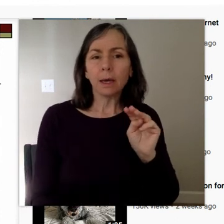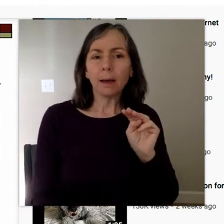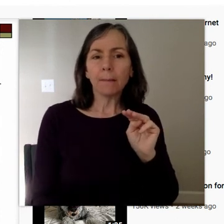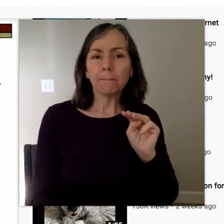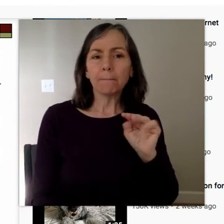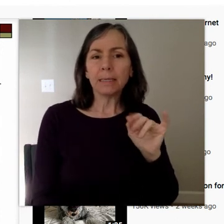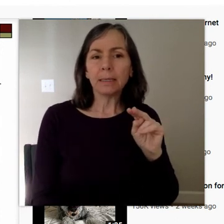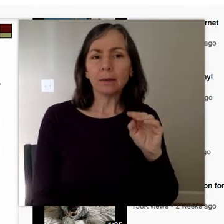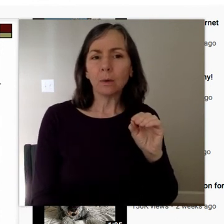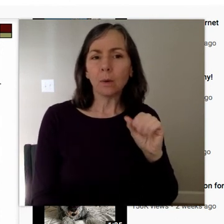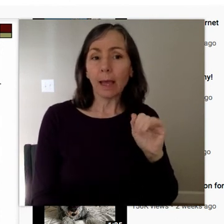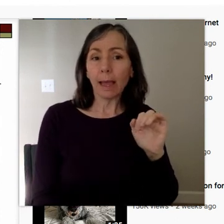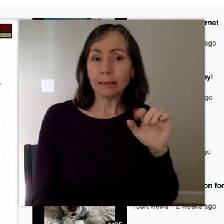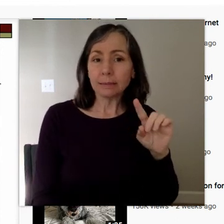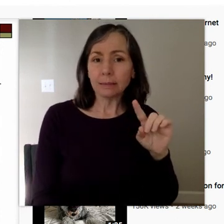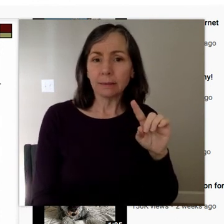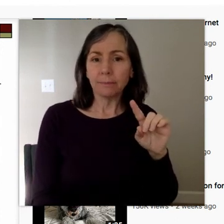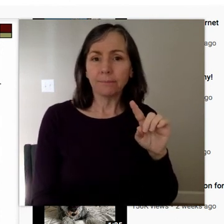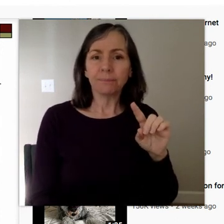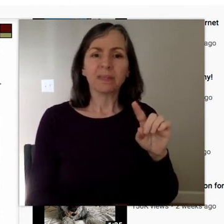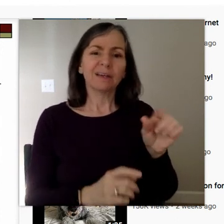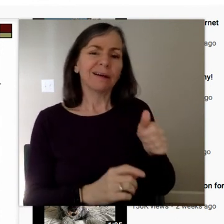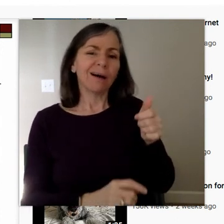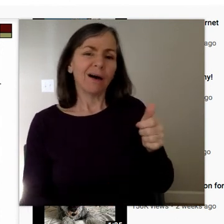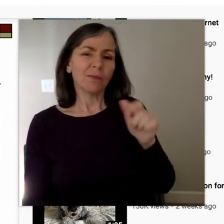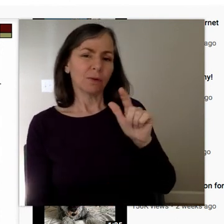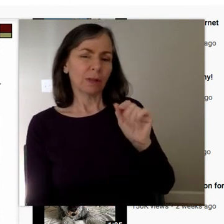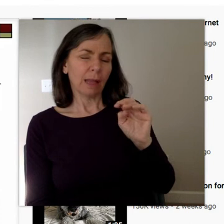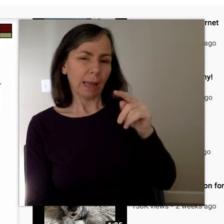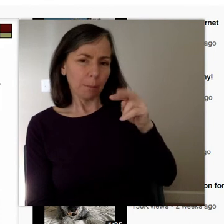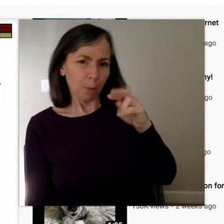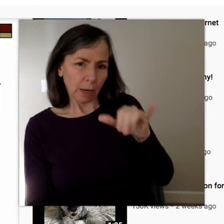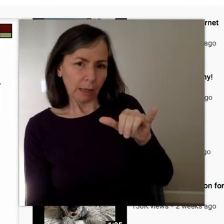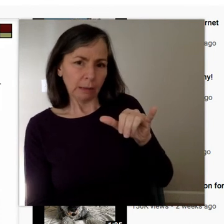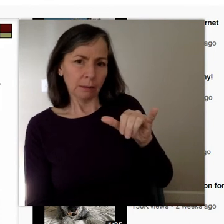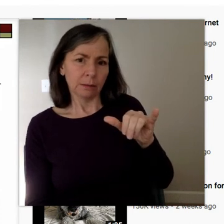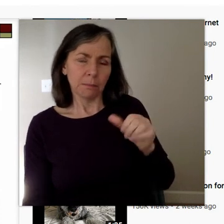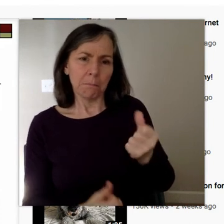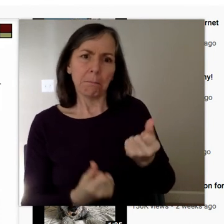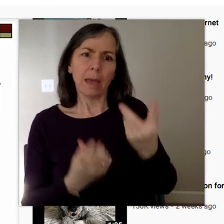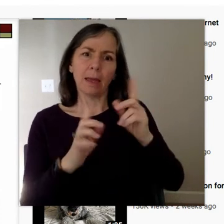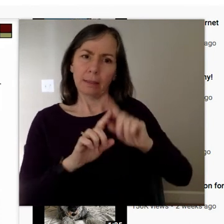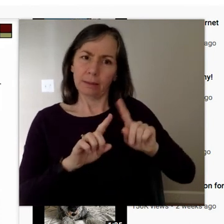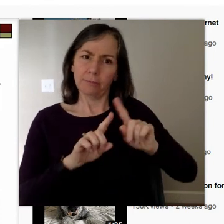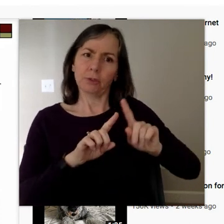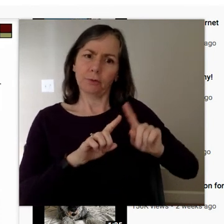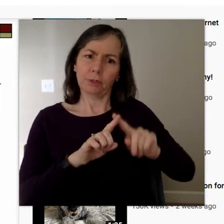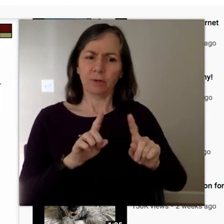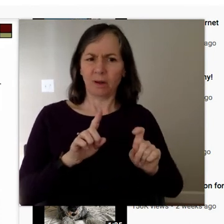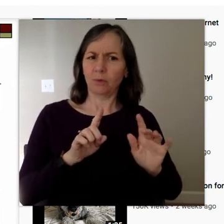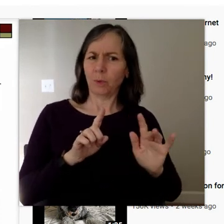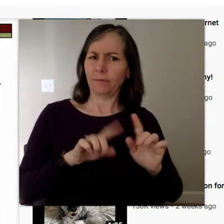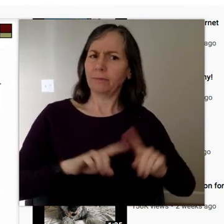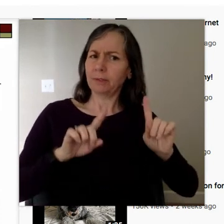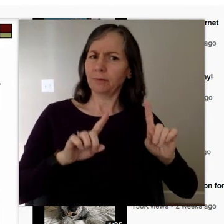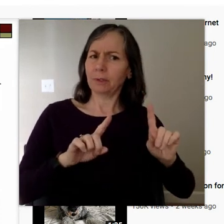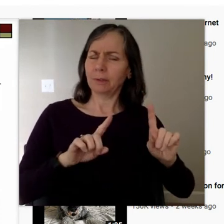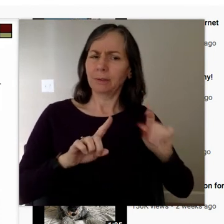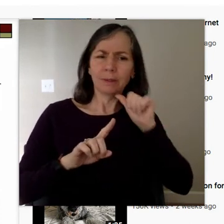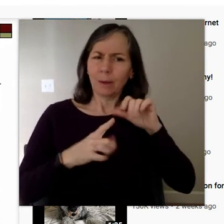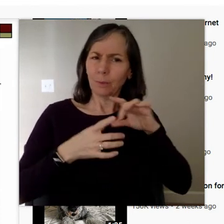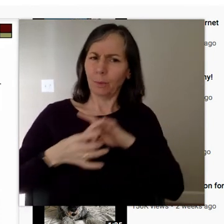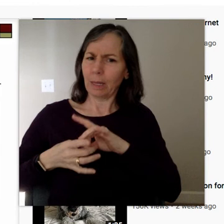a lamprey, which is like a snake-like thing that lives in the water, we have a lot of different amino acids. We're obviously not very closely related